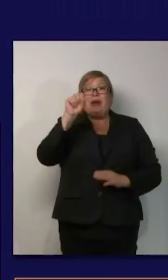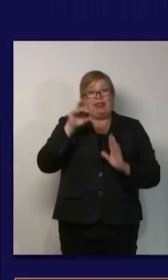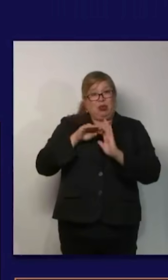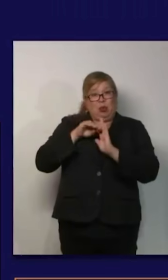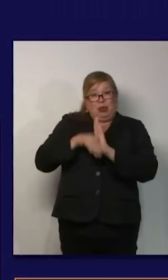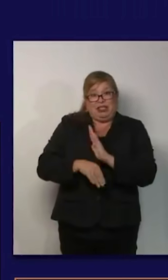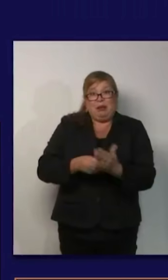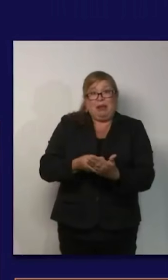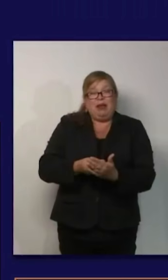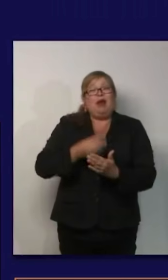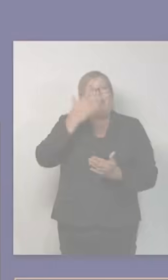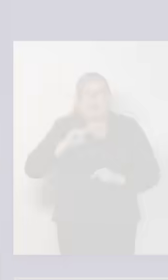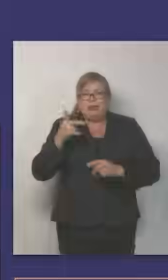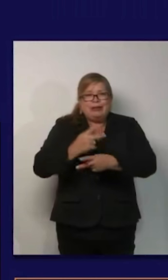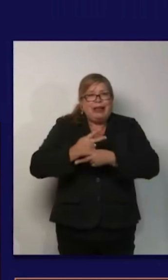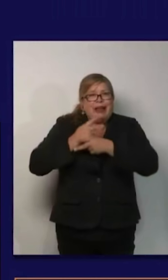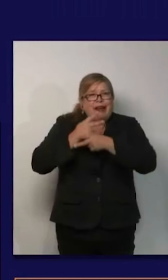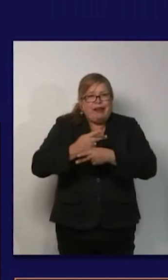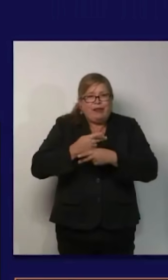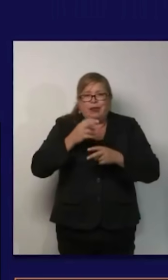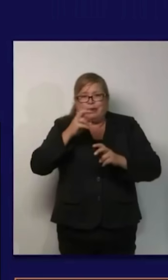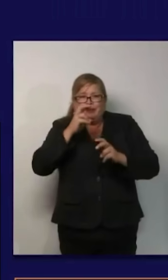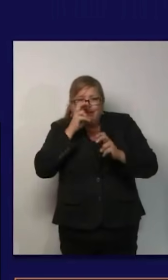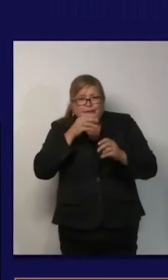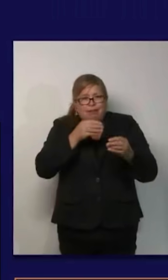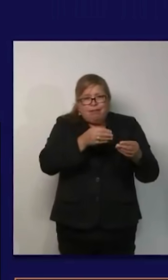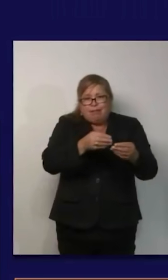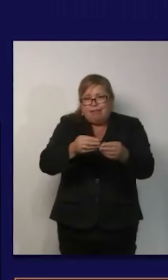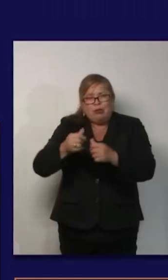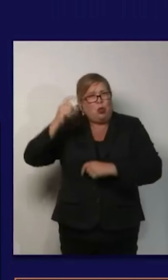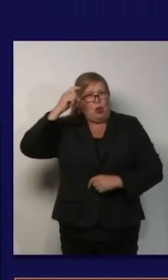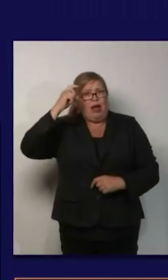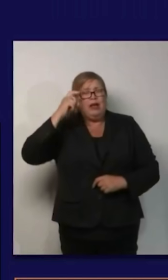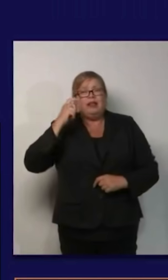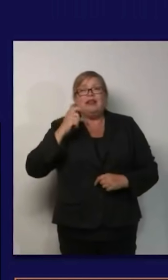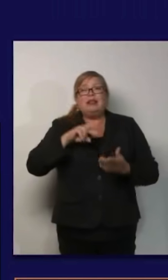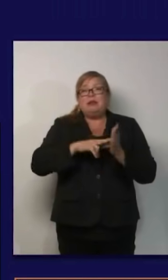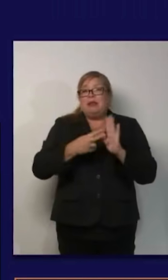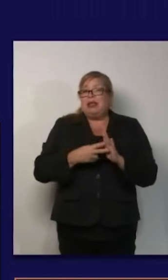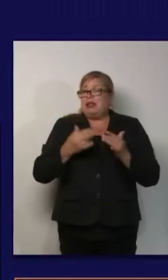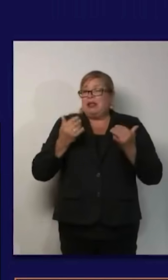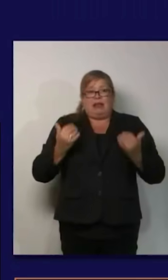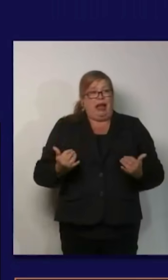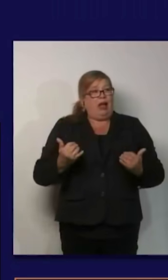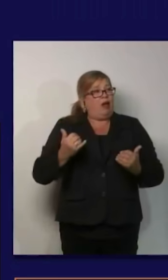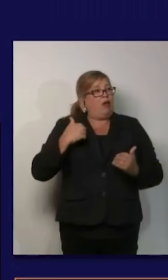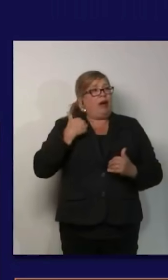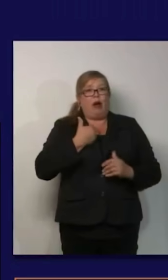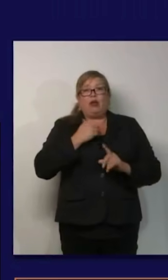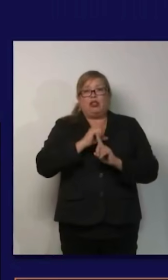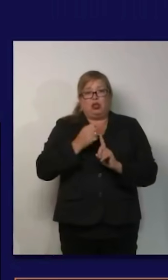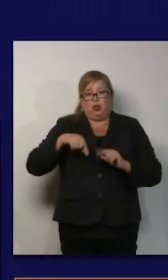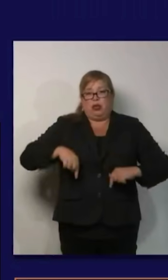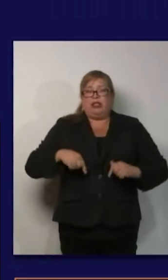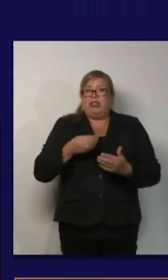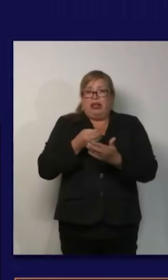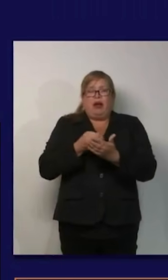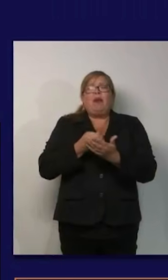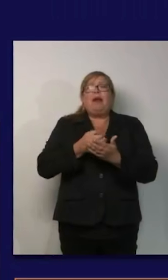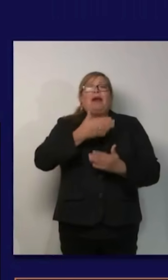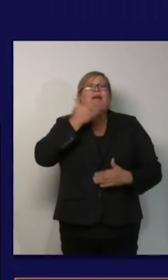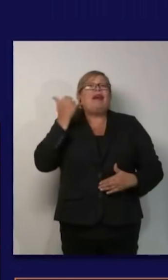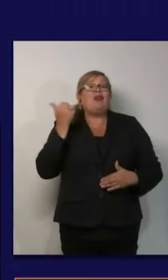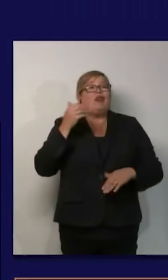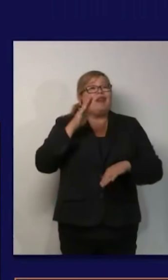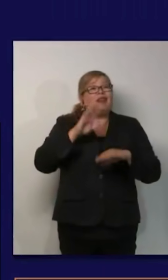induced because of COVID-19. We enter into this moment in a much better place than we have previously entered